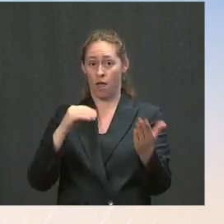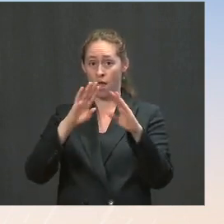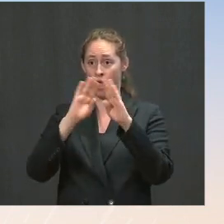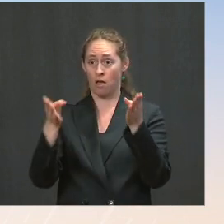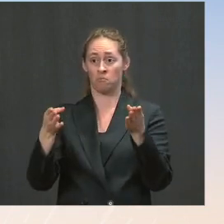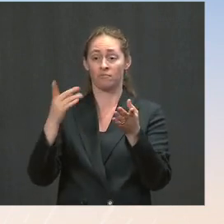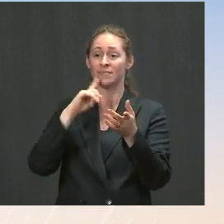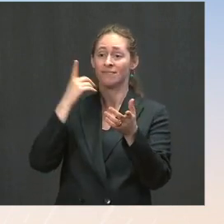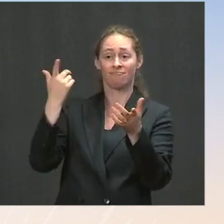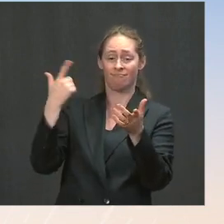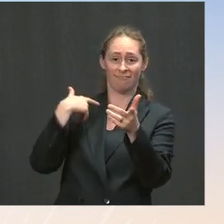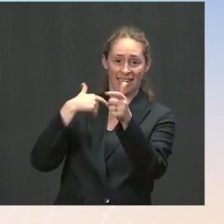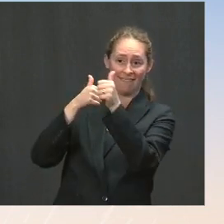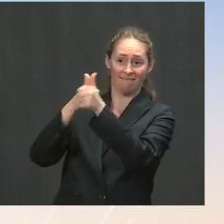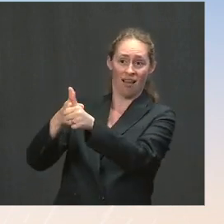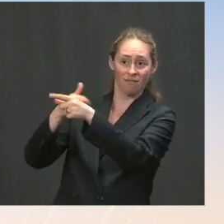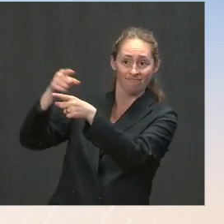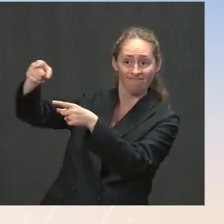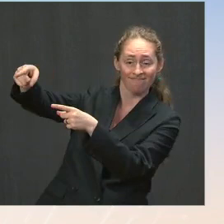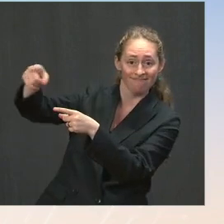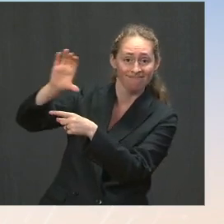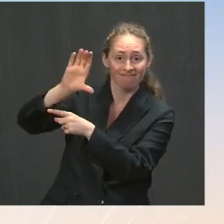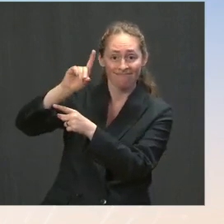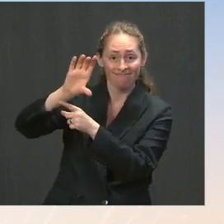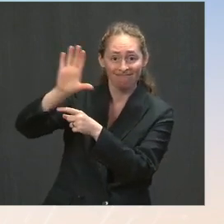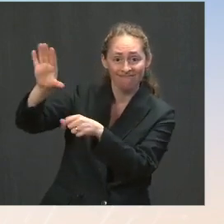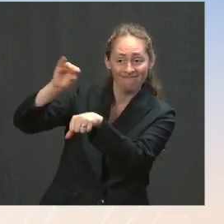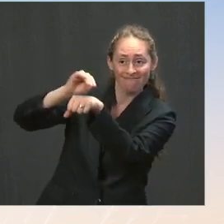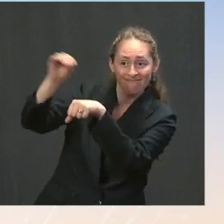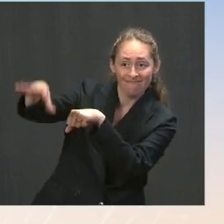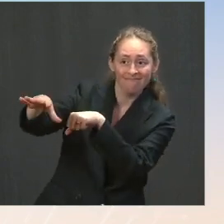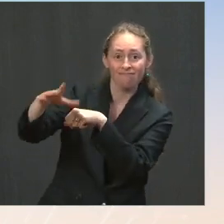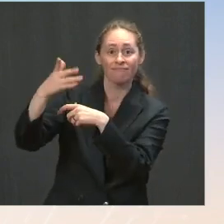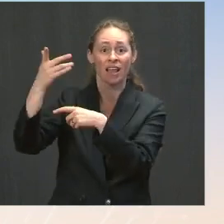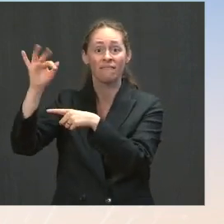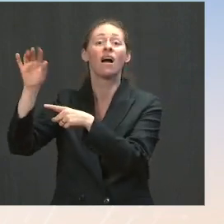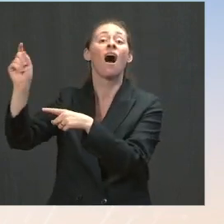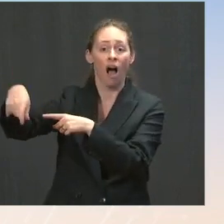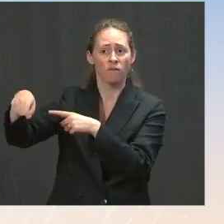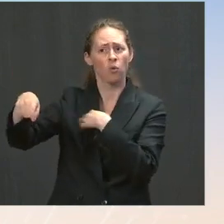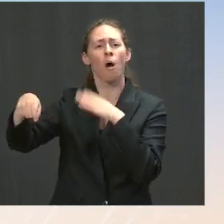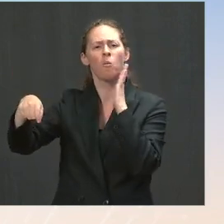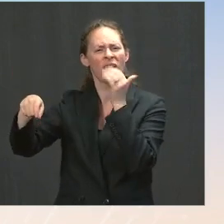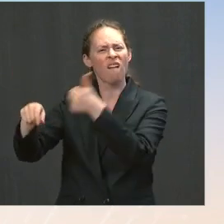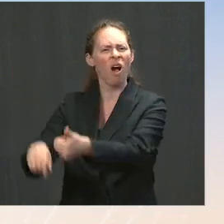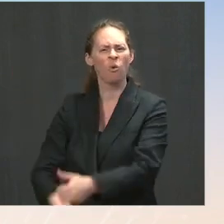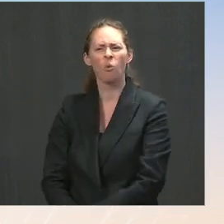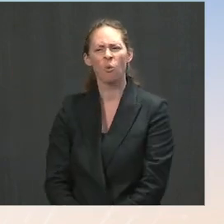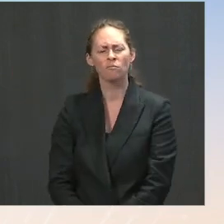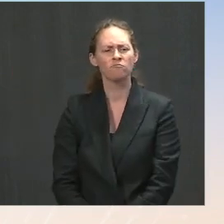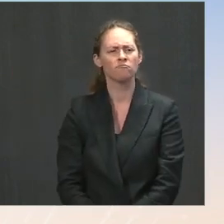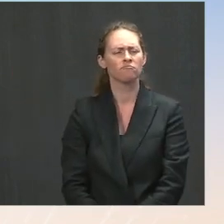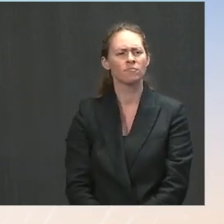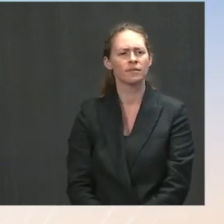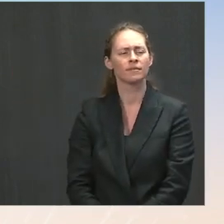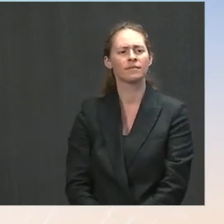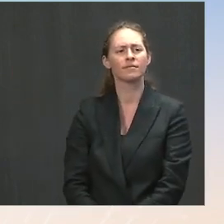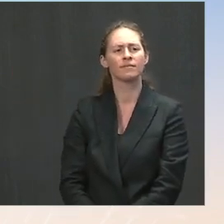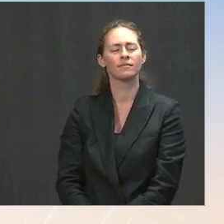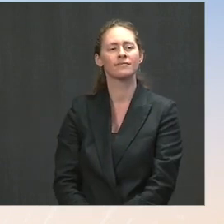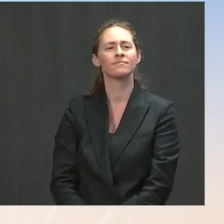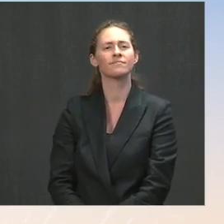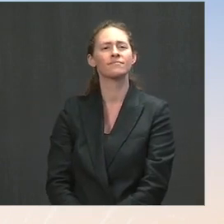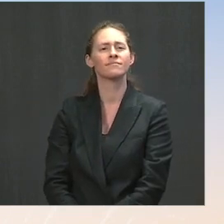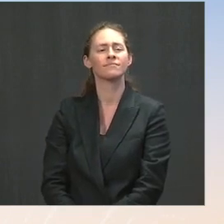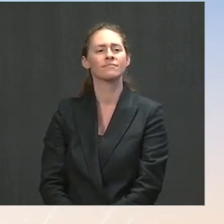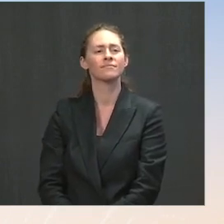geographical guidance given by the CDC, we will also be following that masking guidance. Go ahead. Thank you. First on crime, as shootings spike in Chicago,